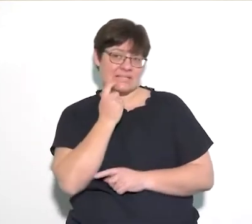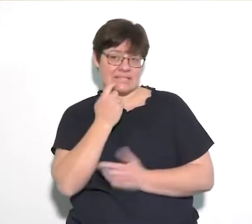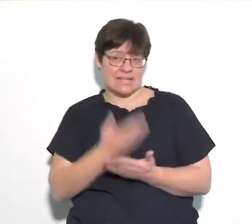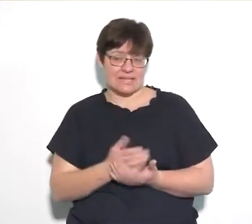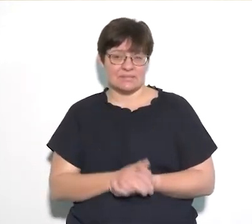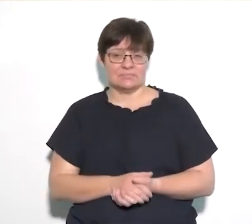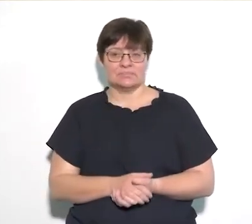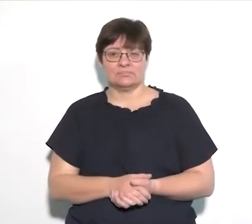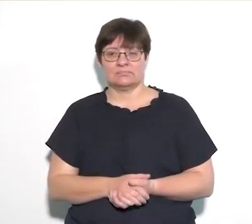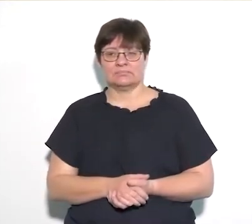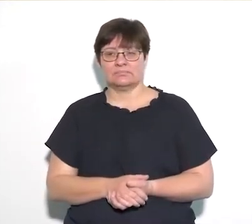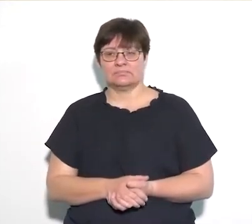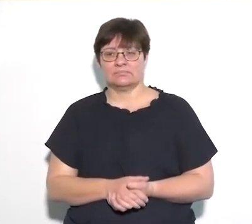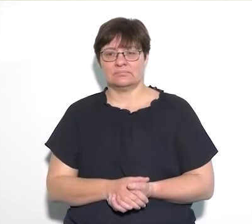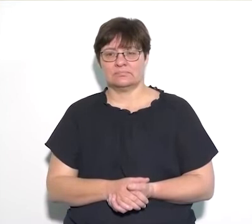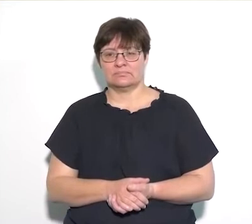get it through a little more.